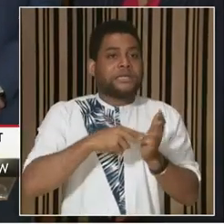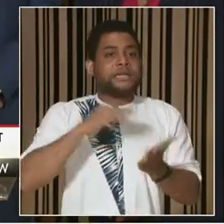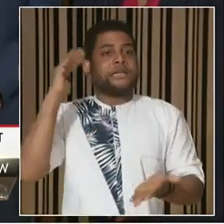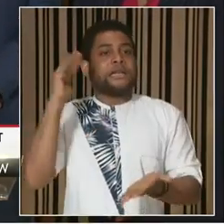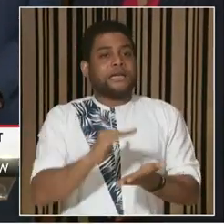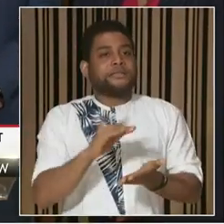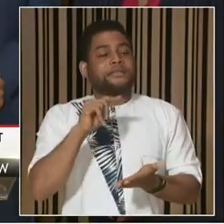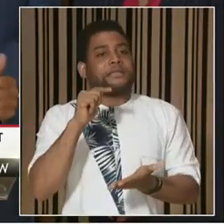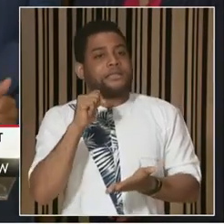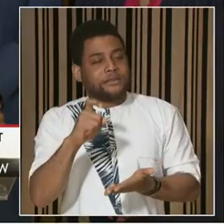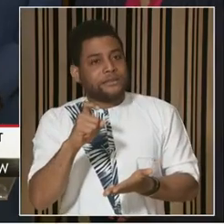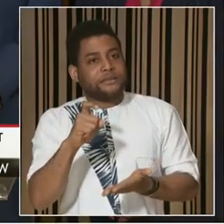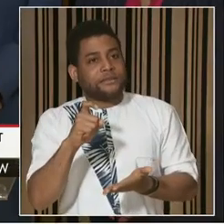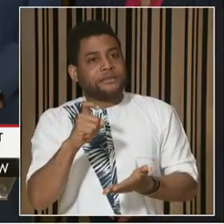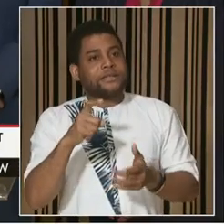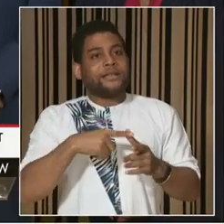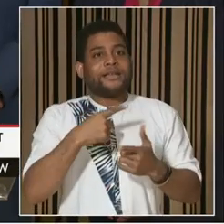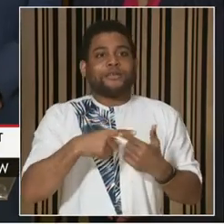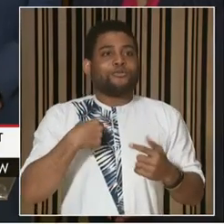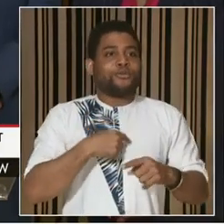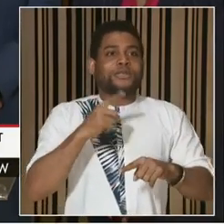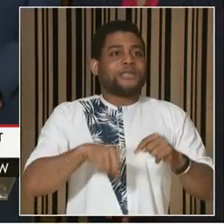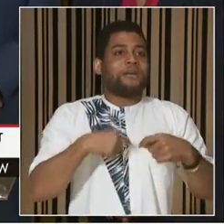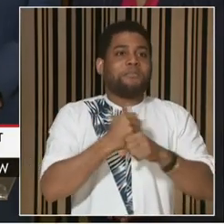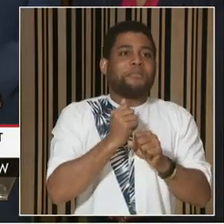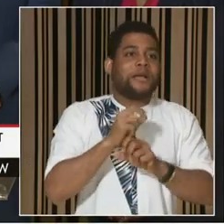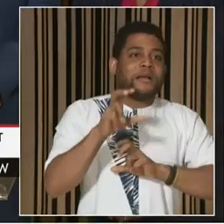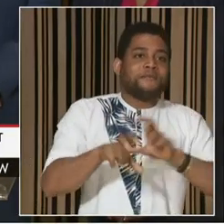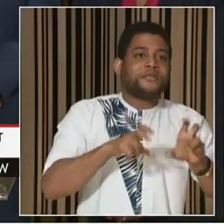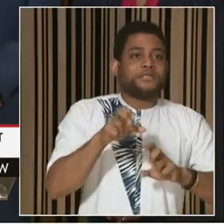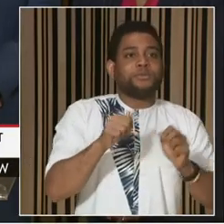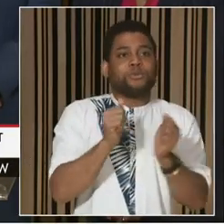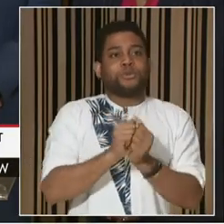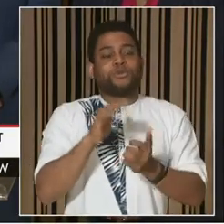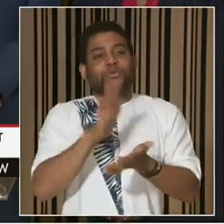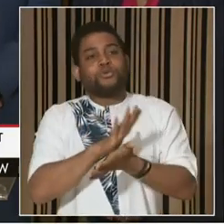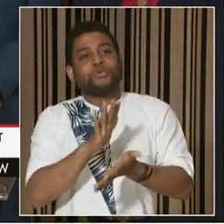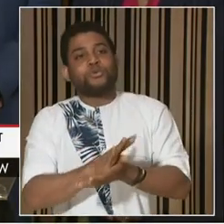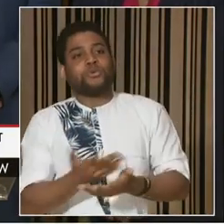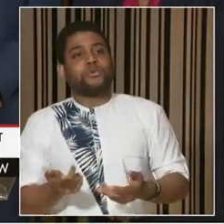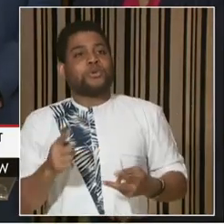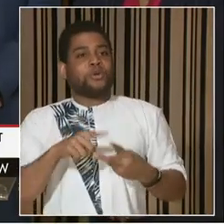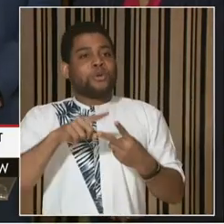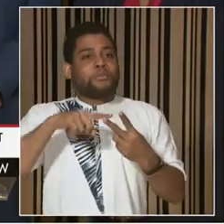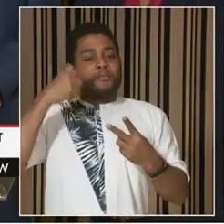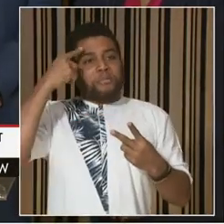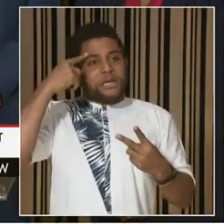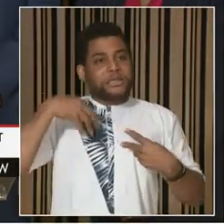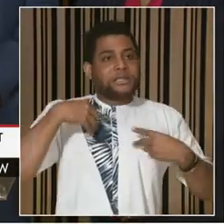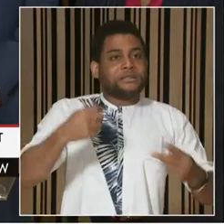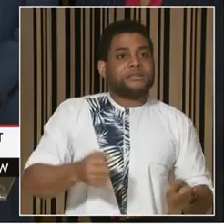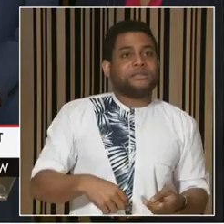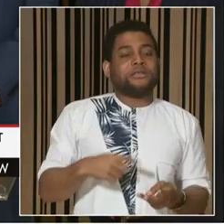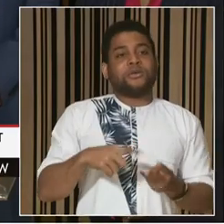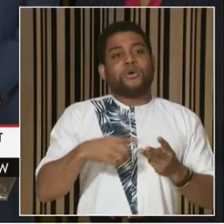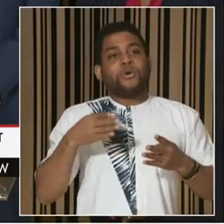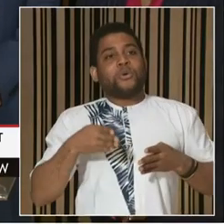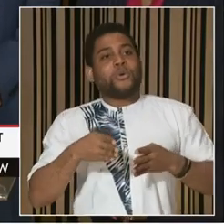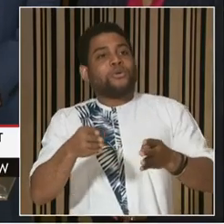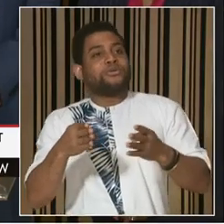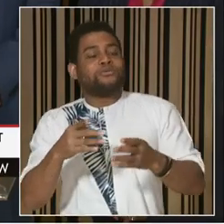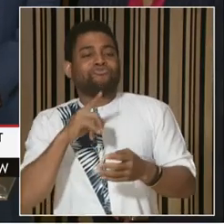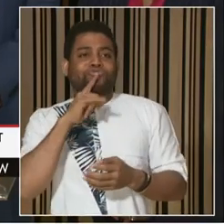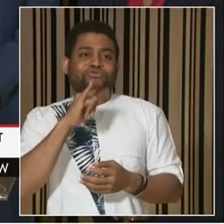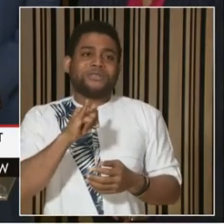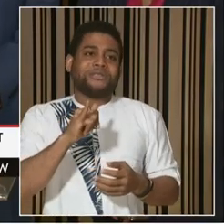robust investments in schools and mental health services and human services and roads. So that's why it's so important, and why we